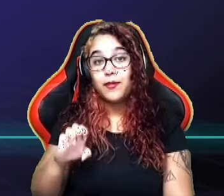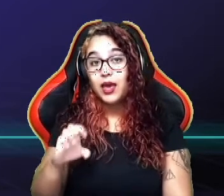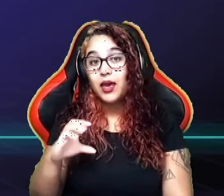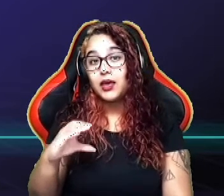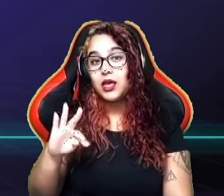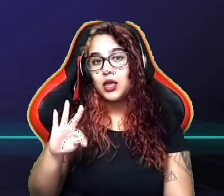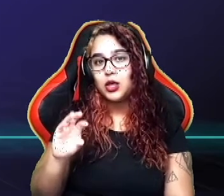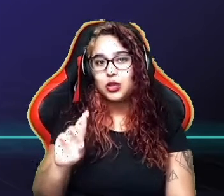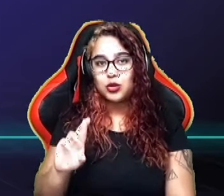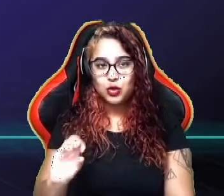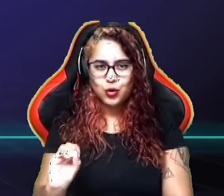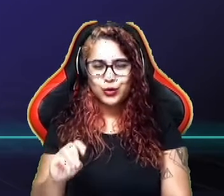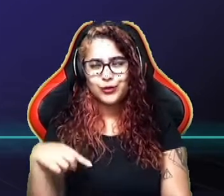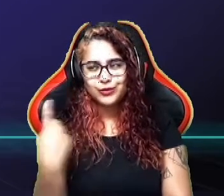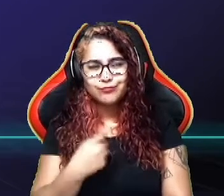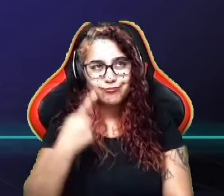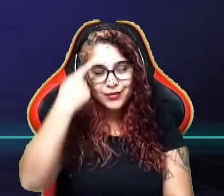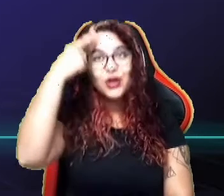called Spectrum.